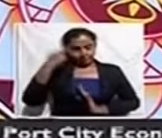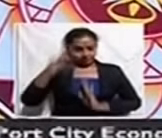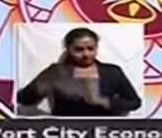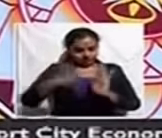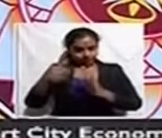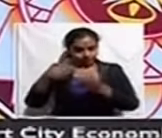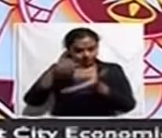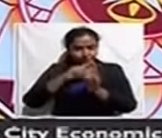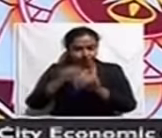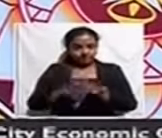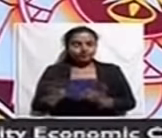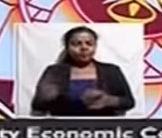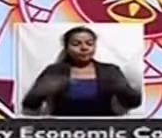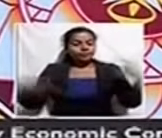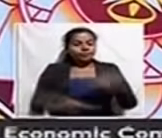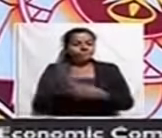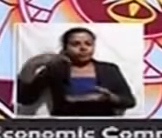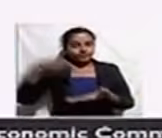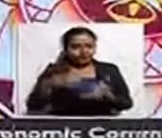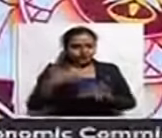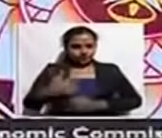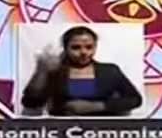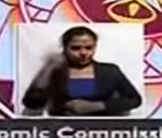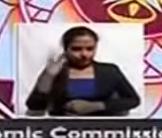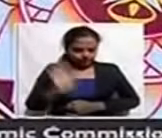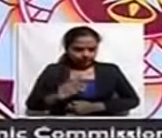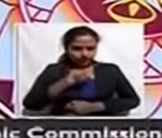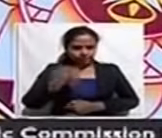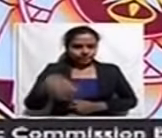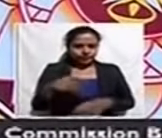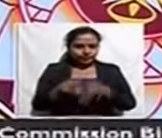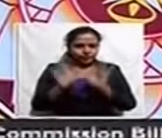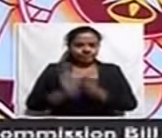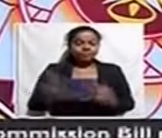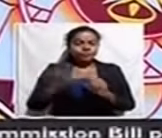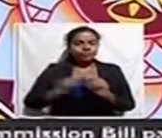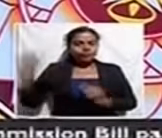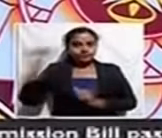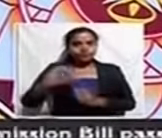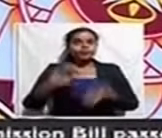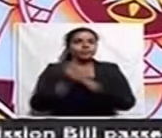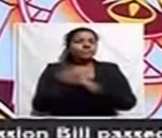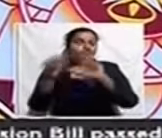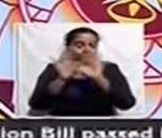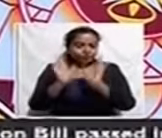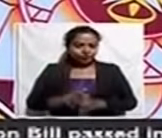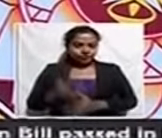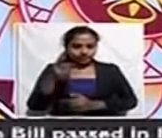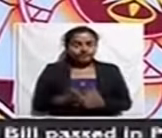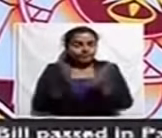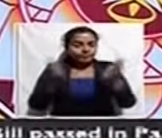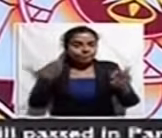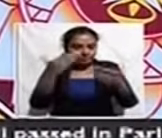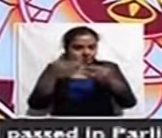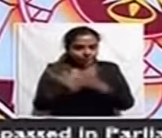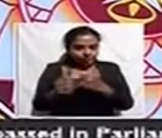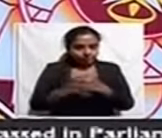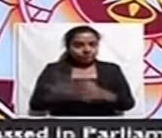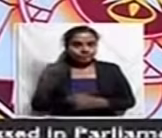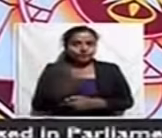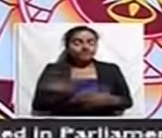will be a gateway to South Asia. It will create a vibrant new city space, incorporating